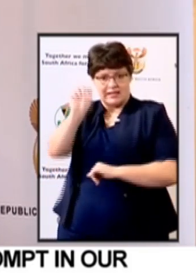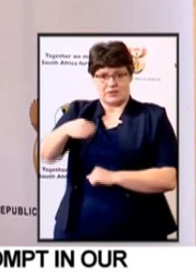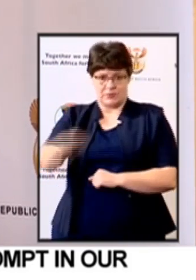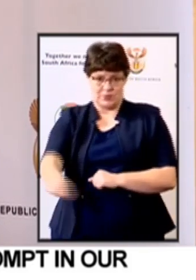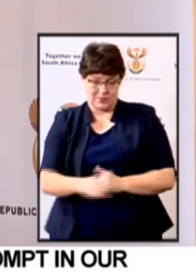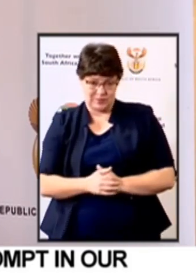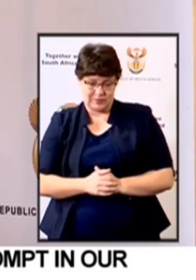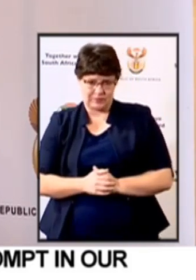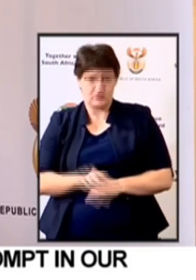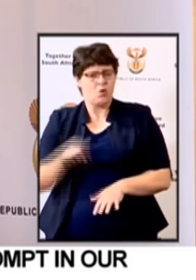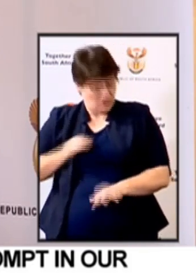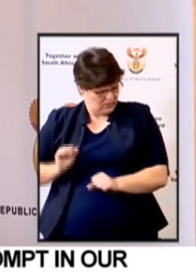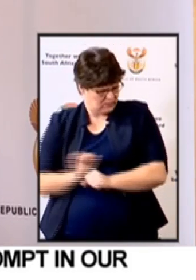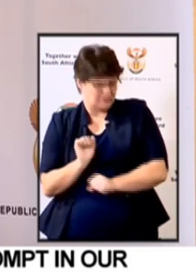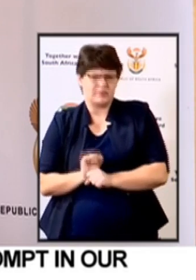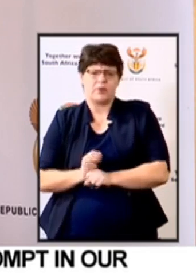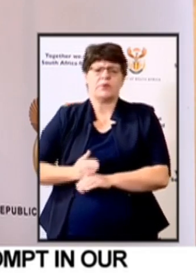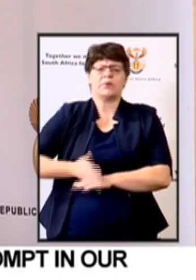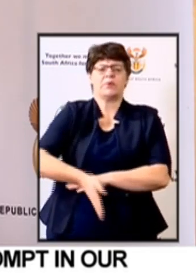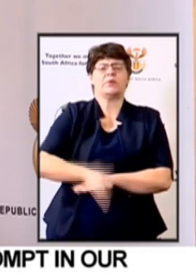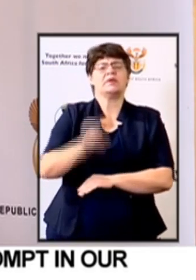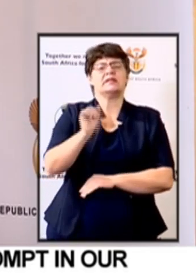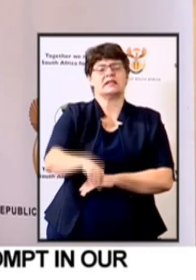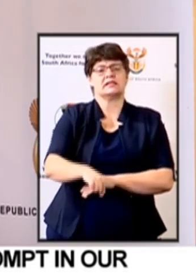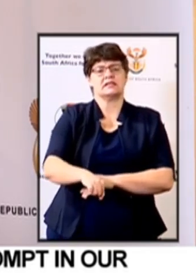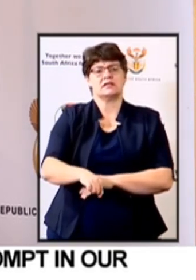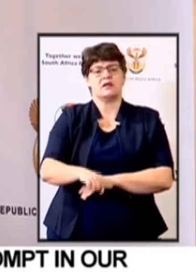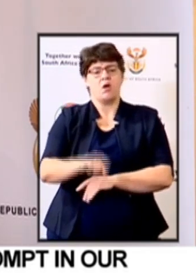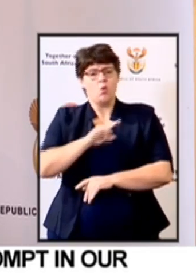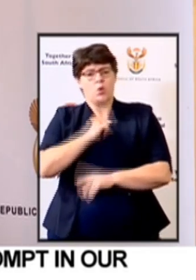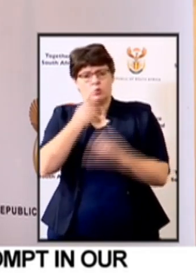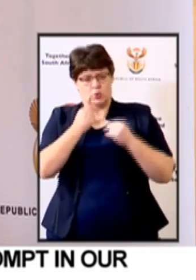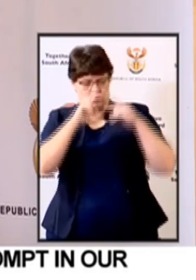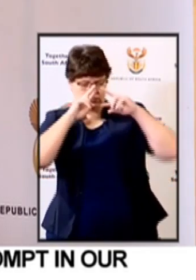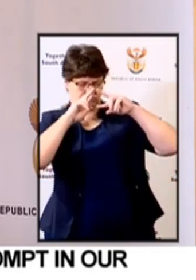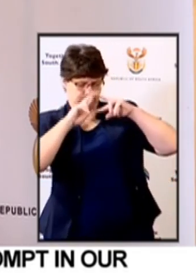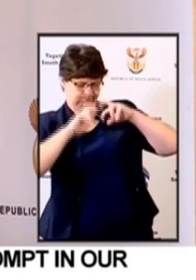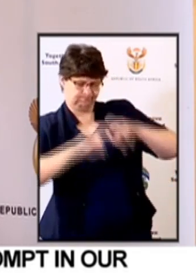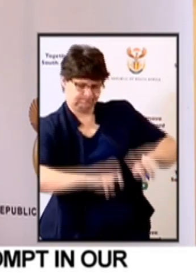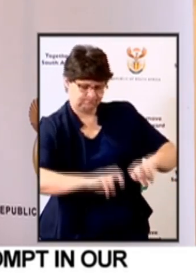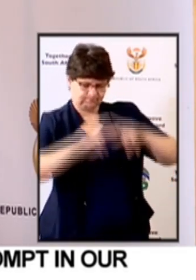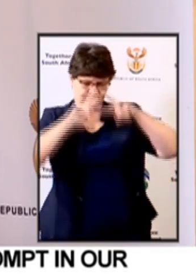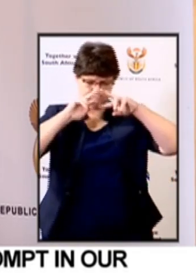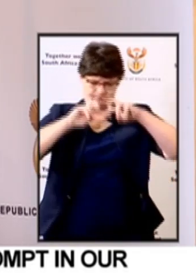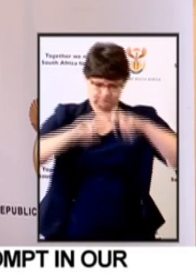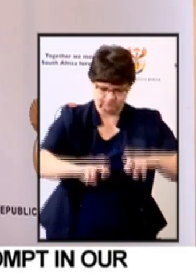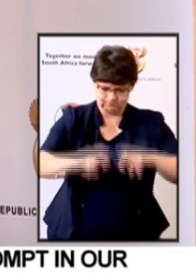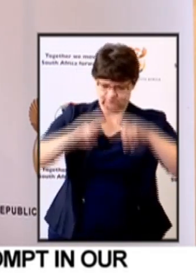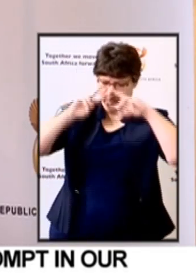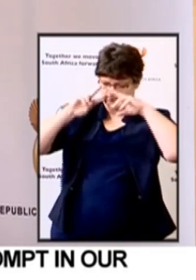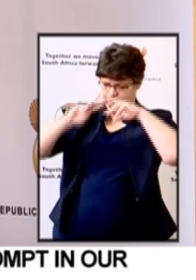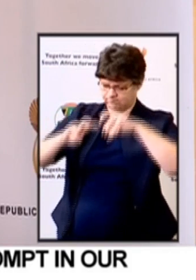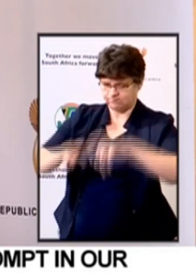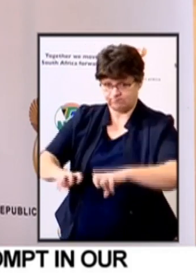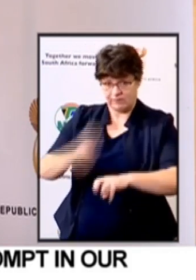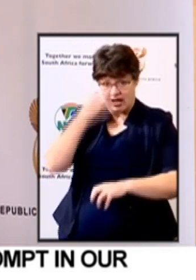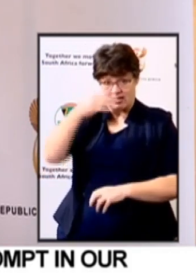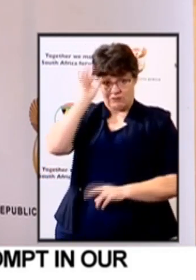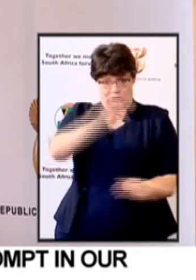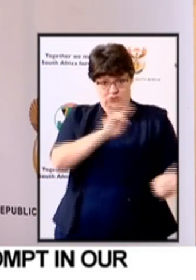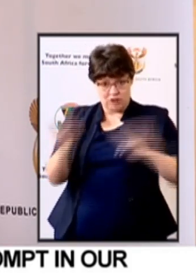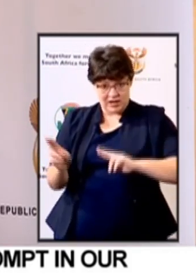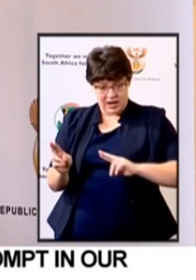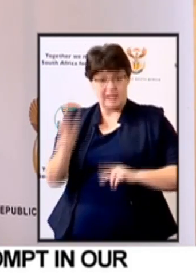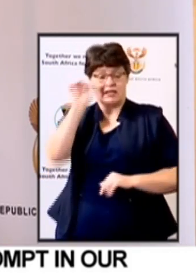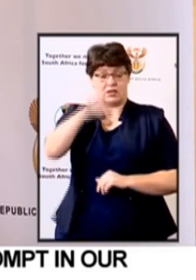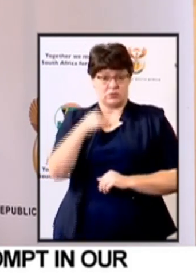work doing an overall interrogation of the current capabilities of our state in a number of